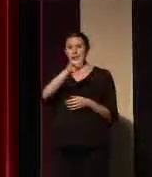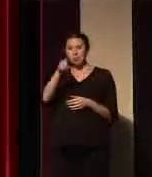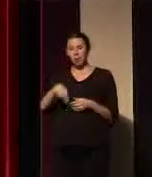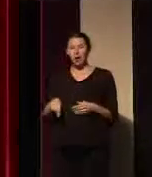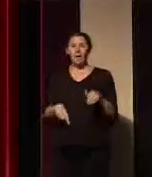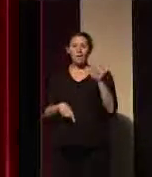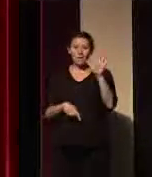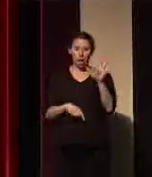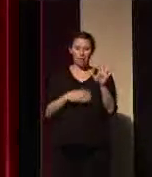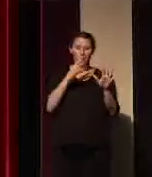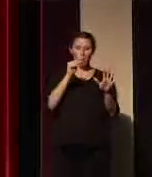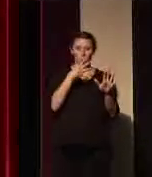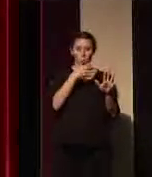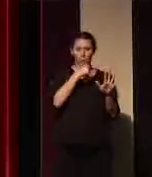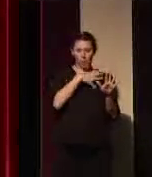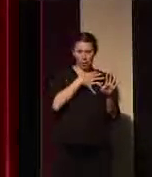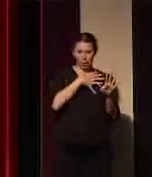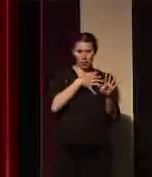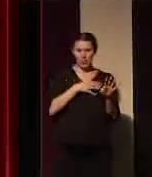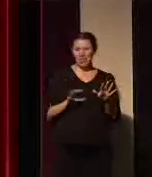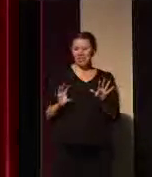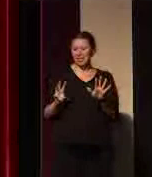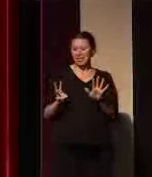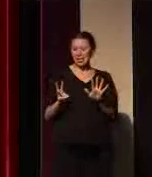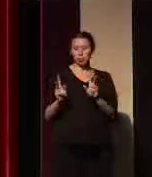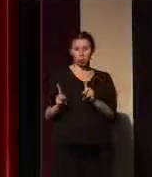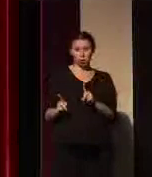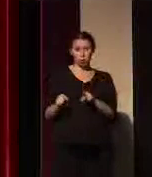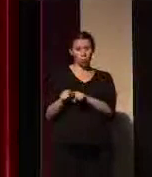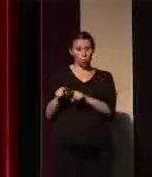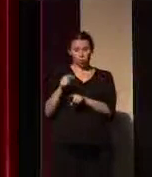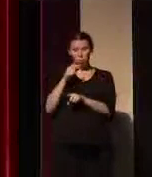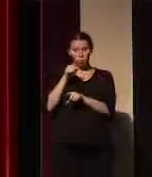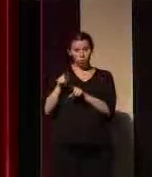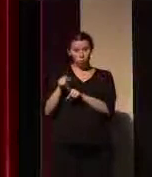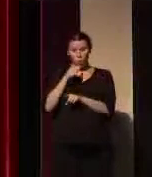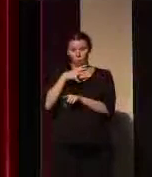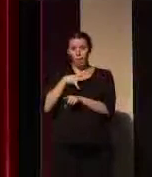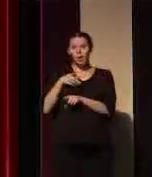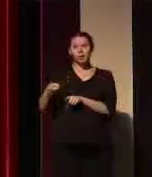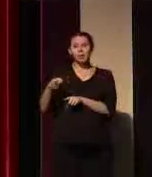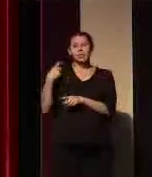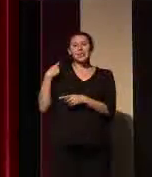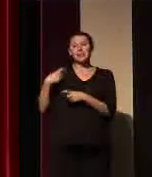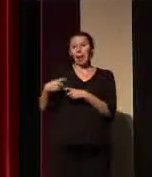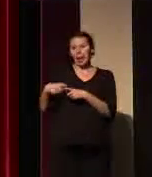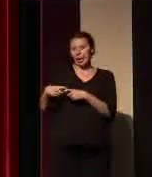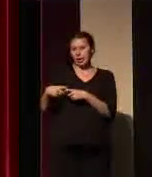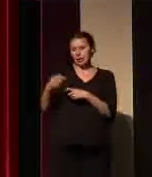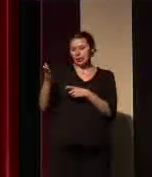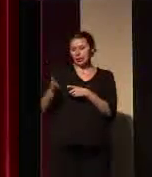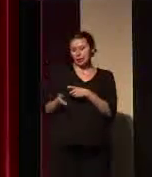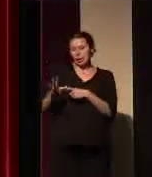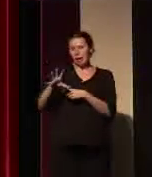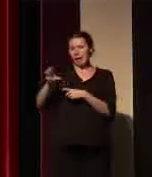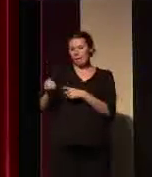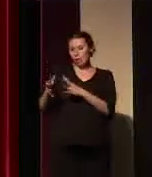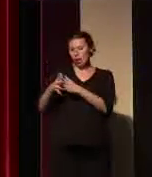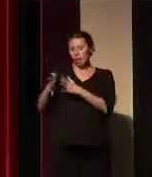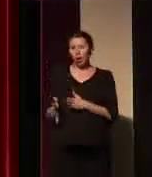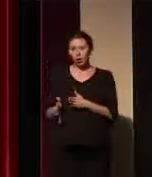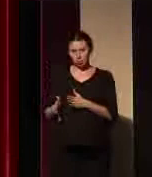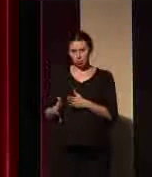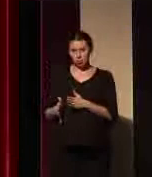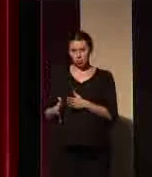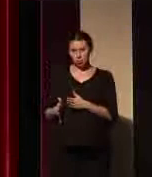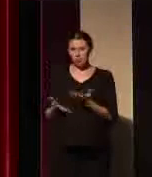sixth. It was only a six-person jury. The sixth person, also a woman, was someone who identifies as Hispanic / African-American. It's a little